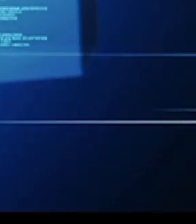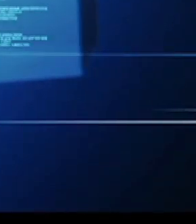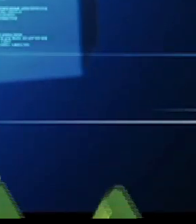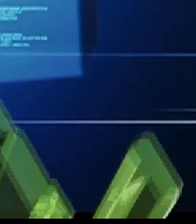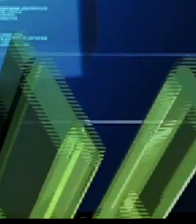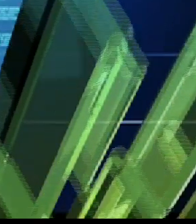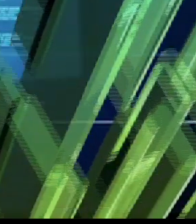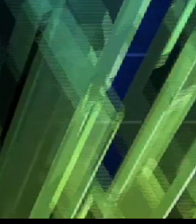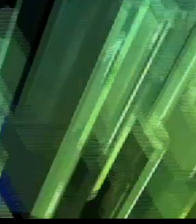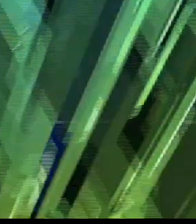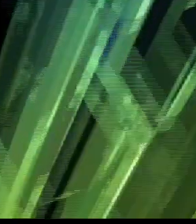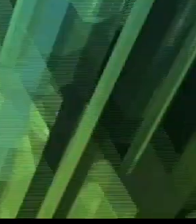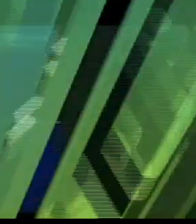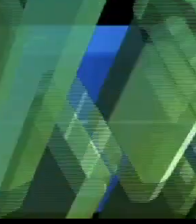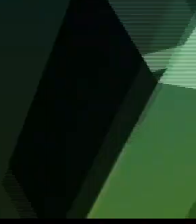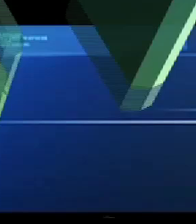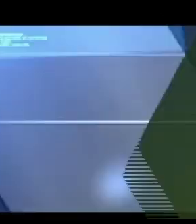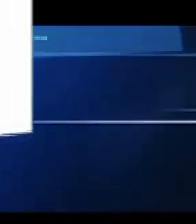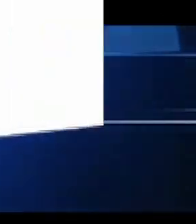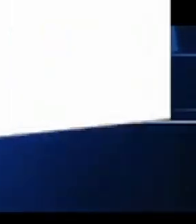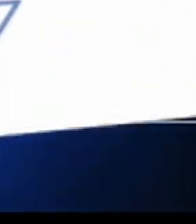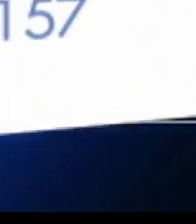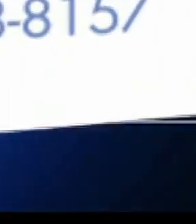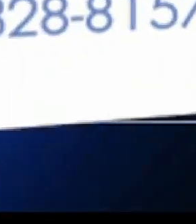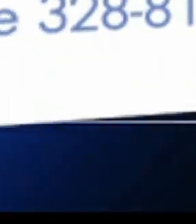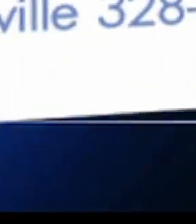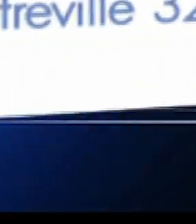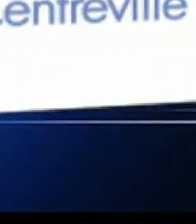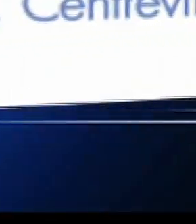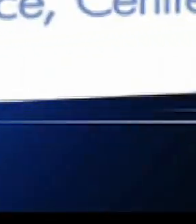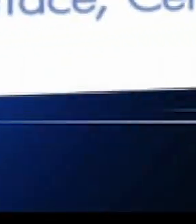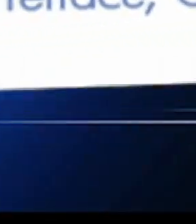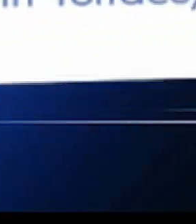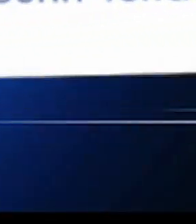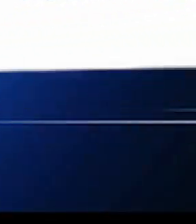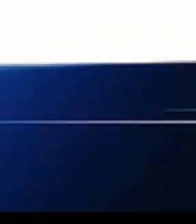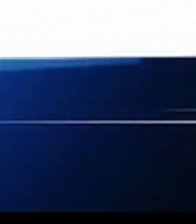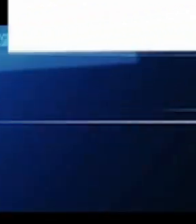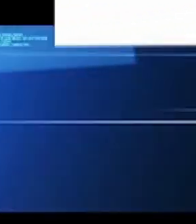This is ZNS Total Sports, brought to you by Fourth Terrace Diagnostic Center.